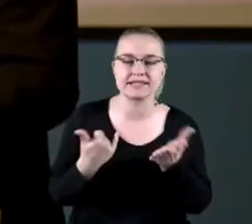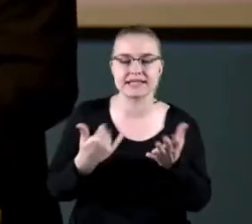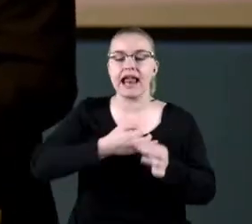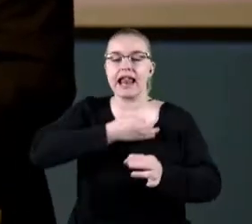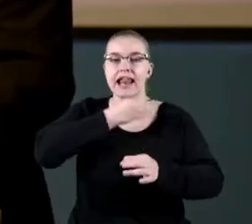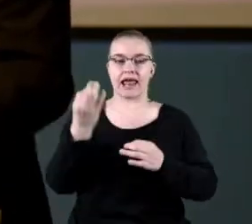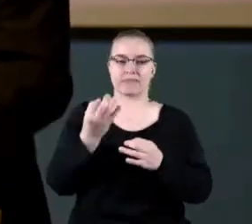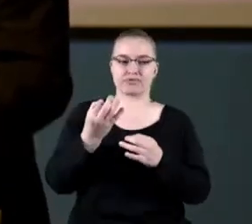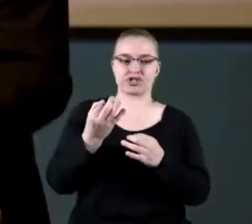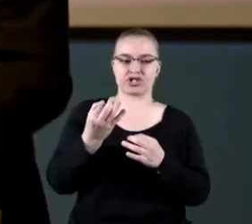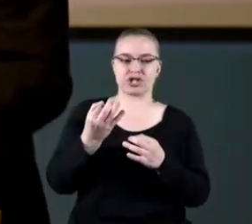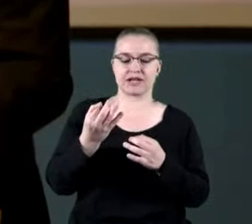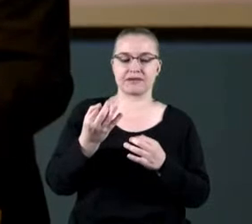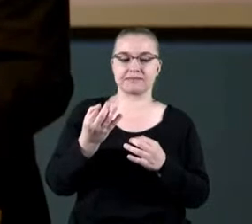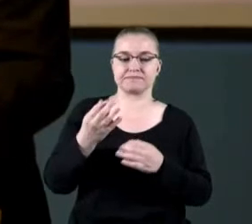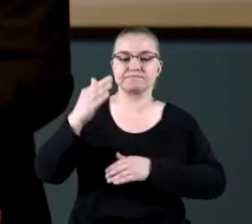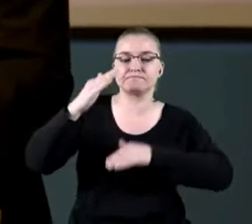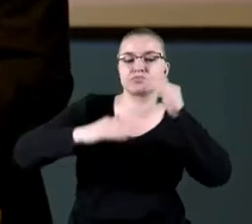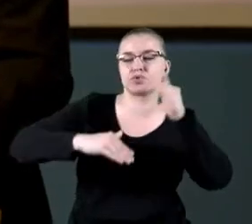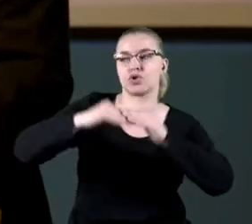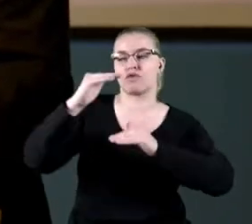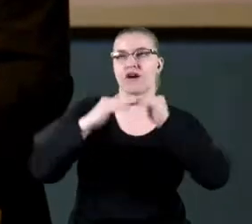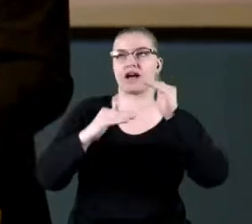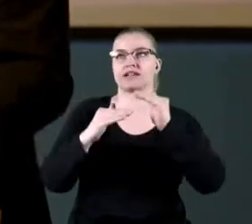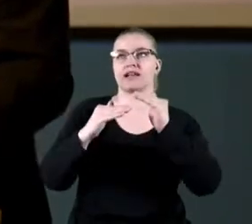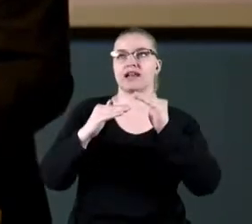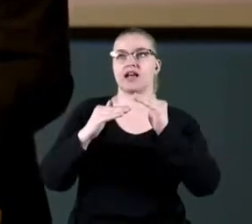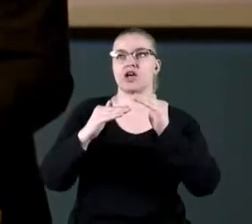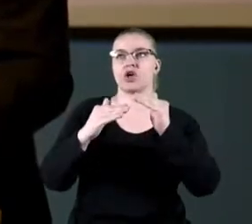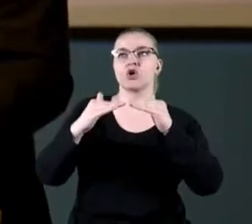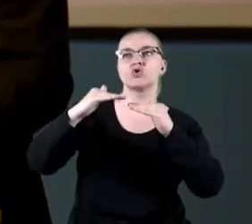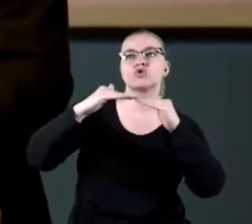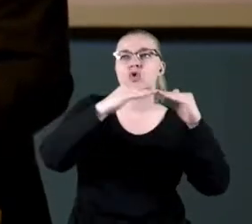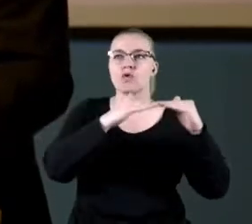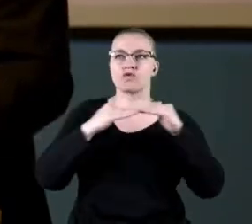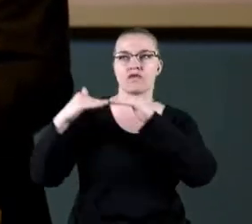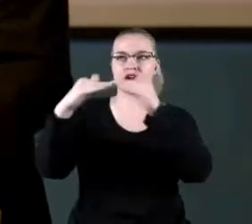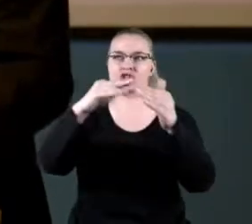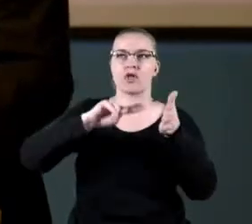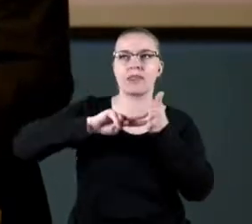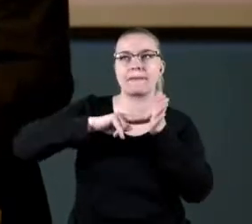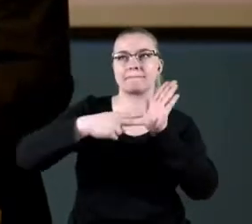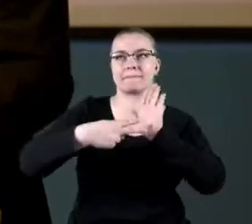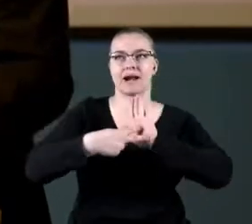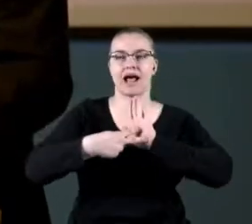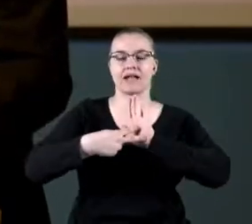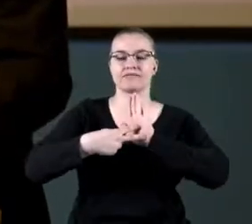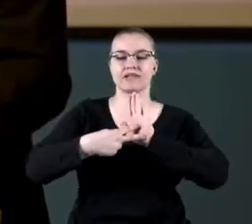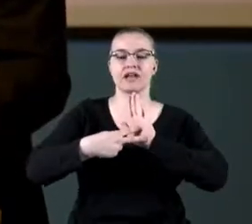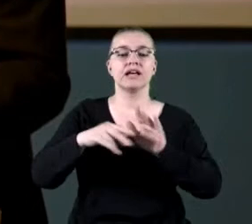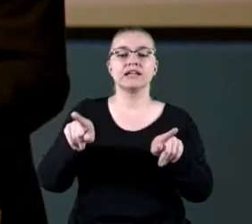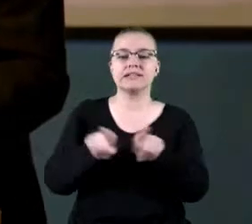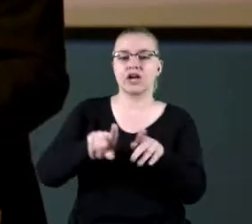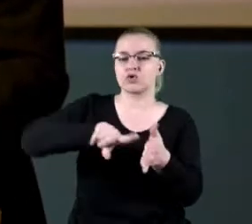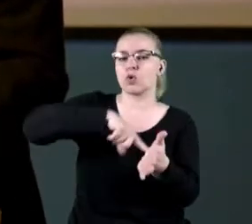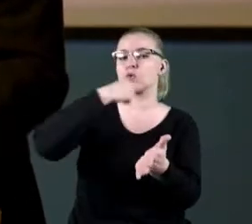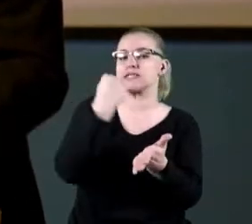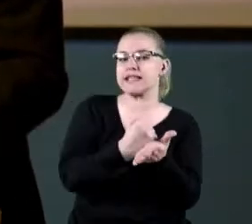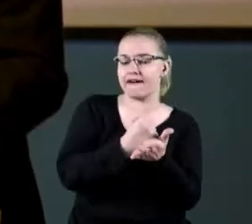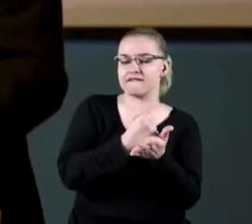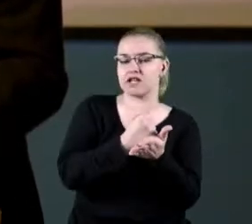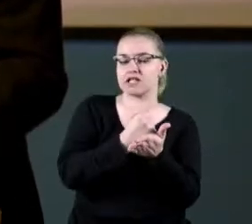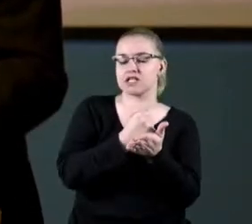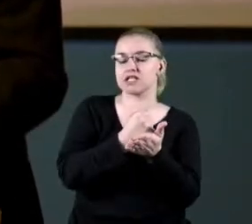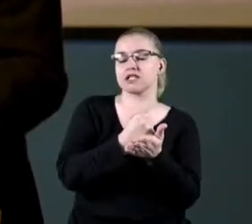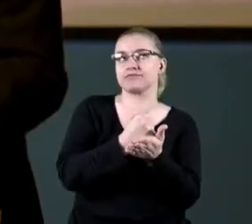and a better division building a sustainable plan